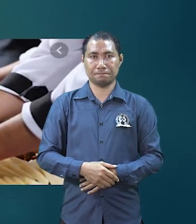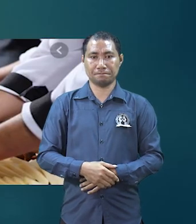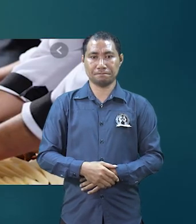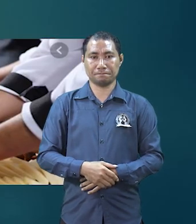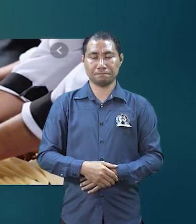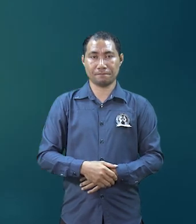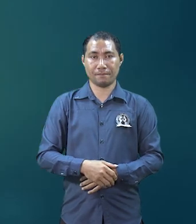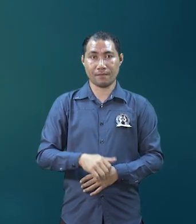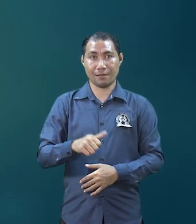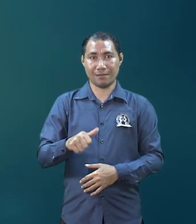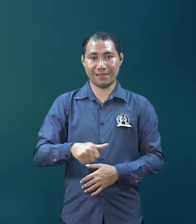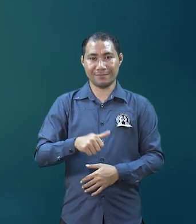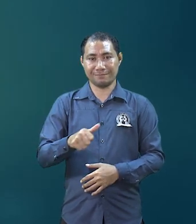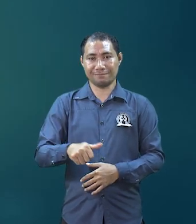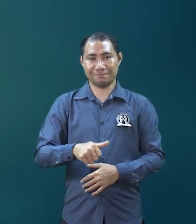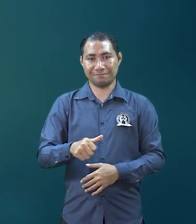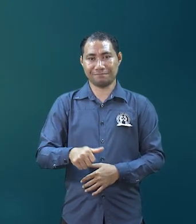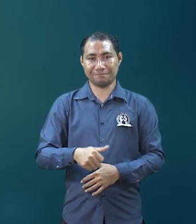Okay.